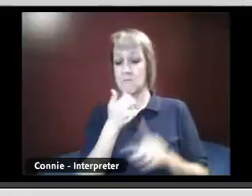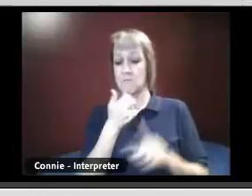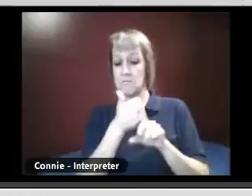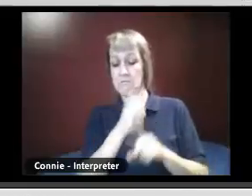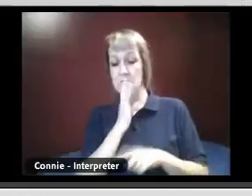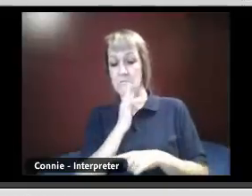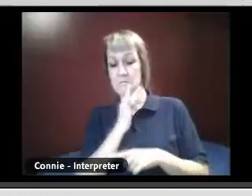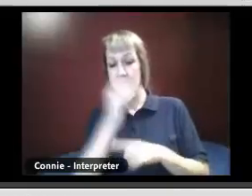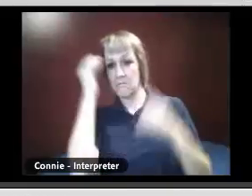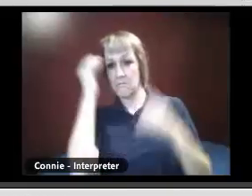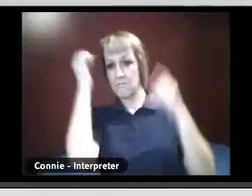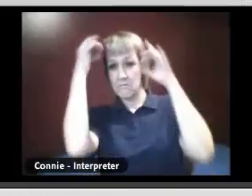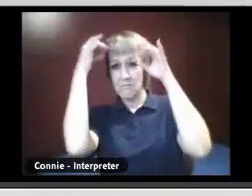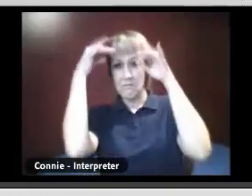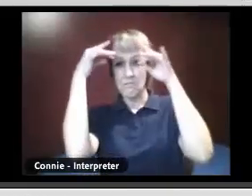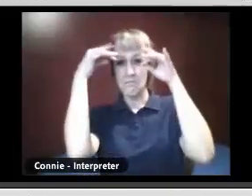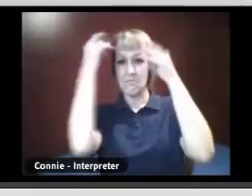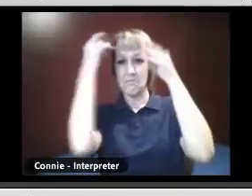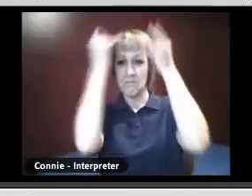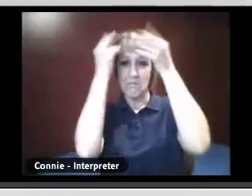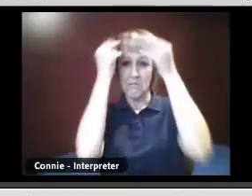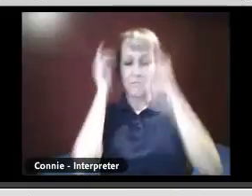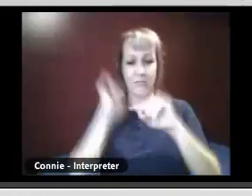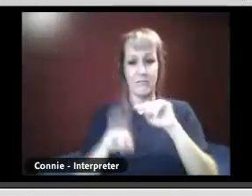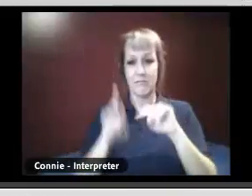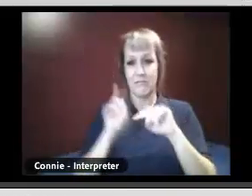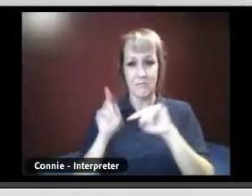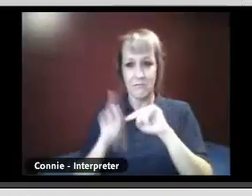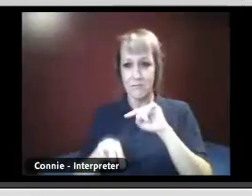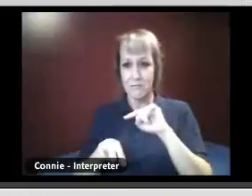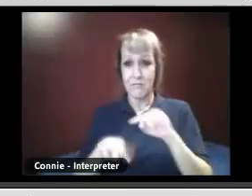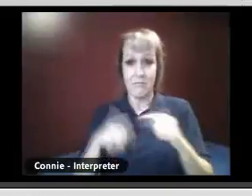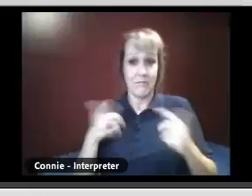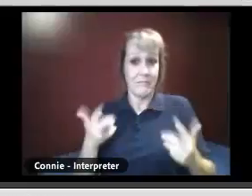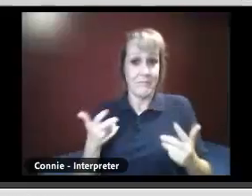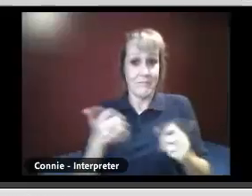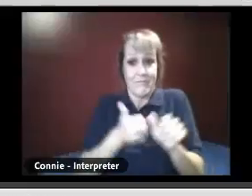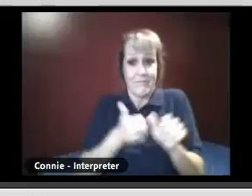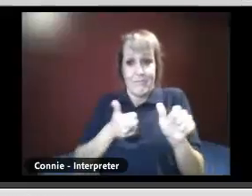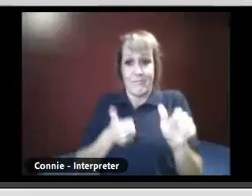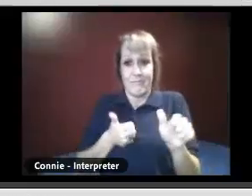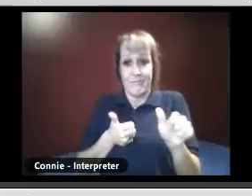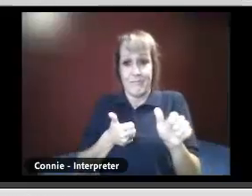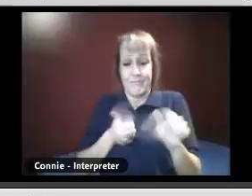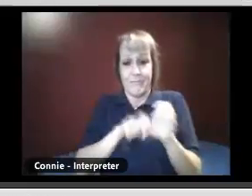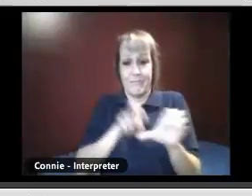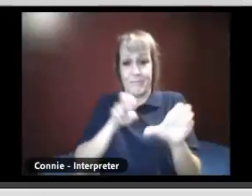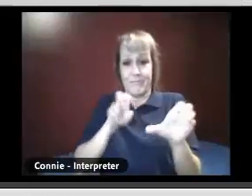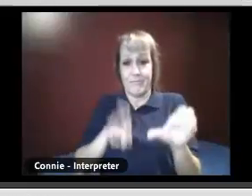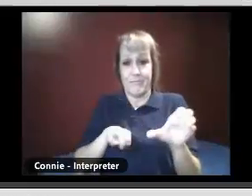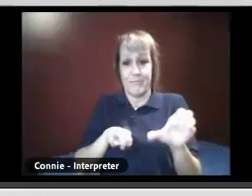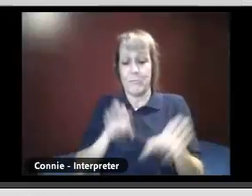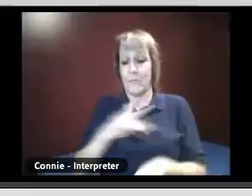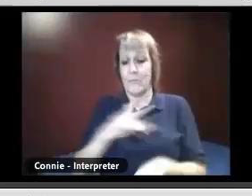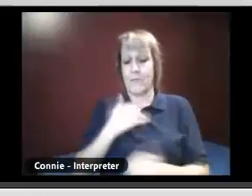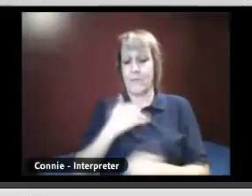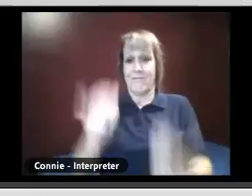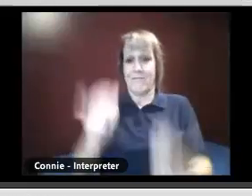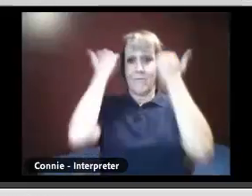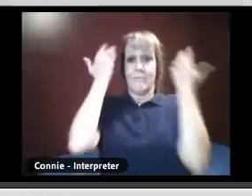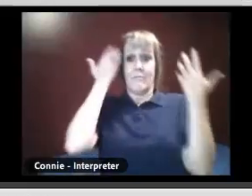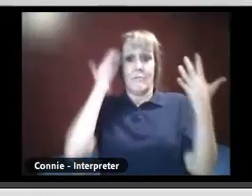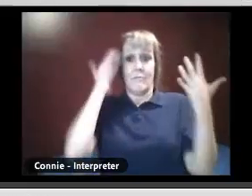not good at this, we can't do that. Well, then, guess what? We pull back. Or if we're absolutely overwhelmed with not knowing what to